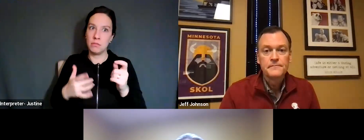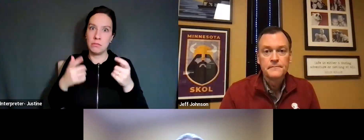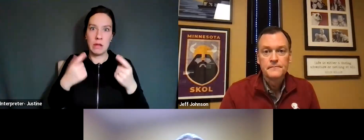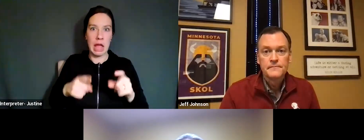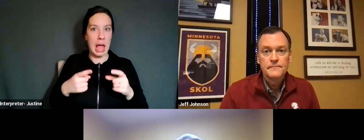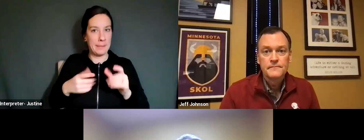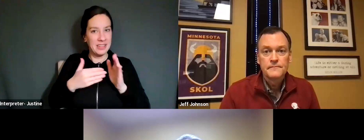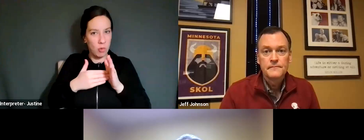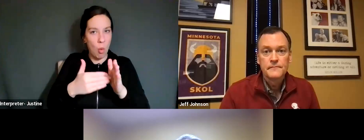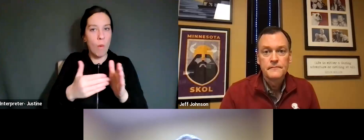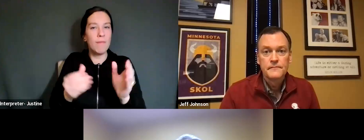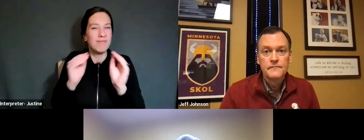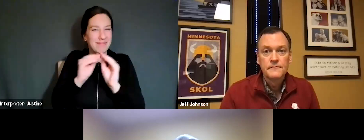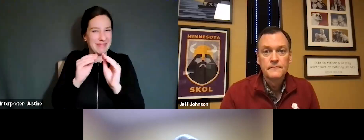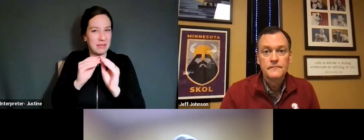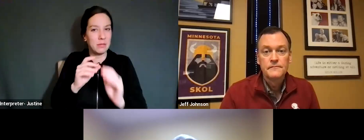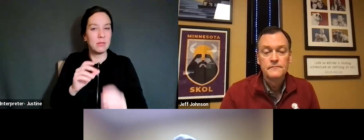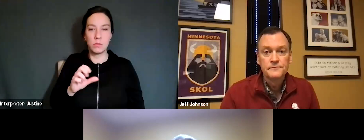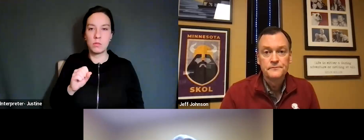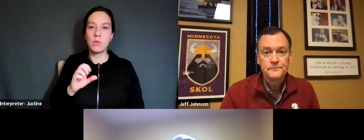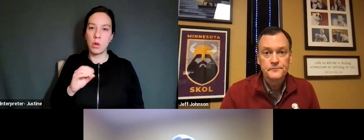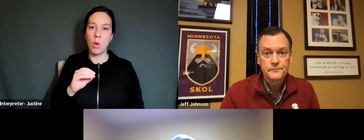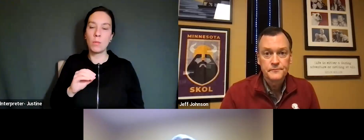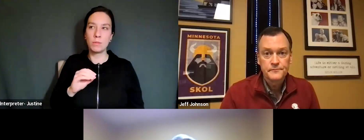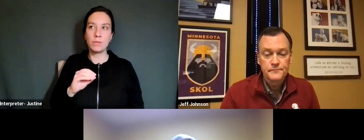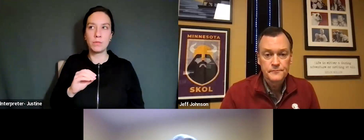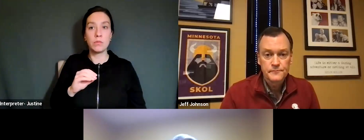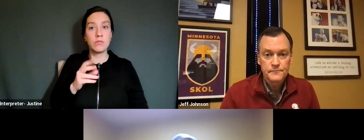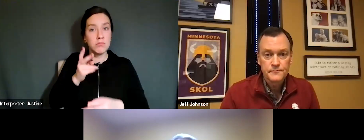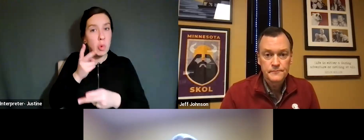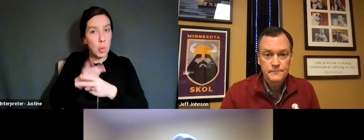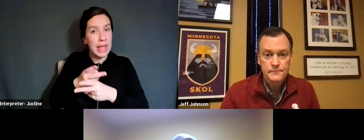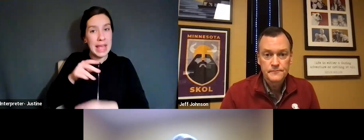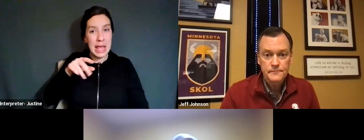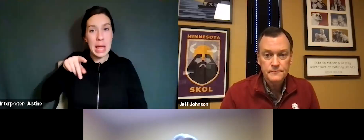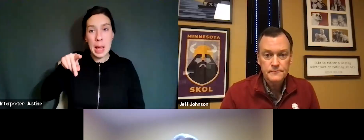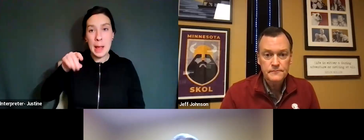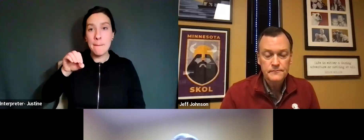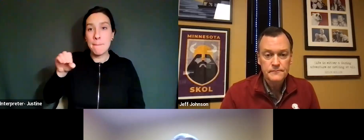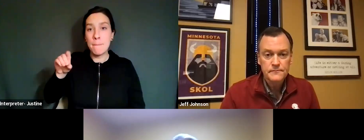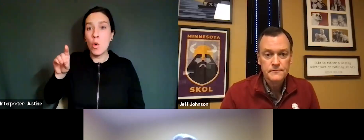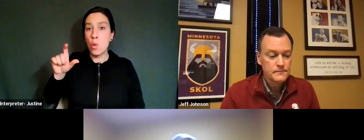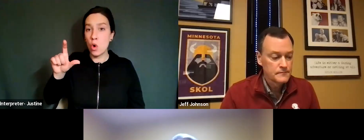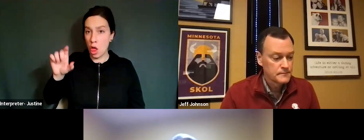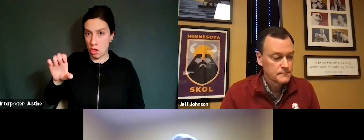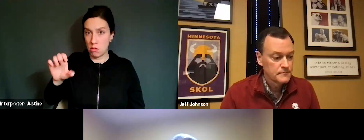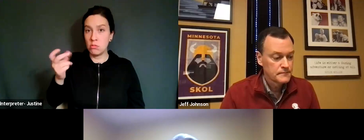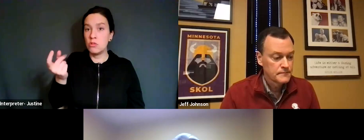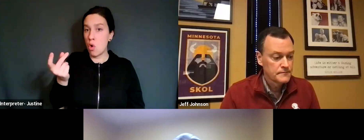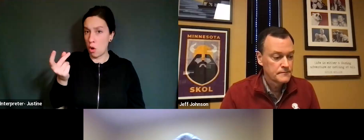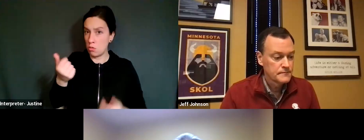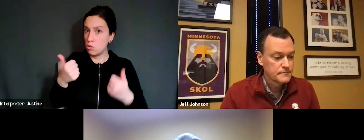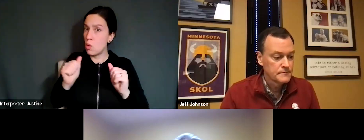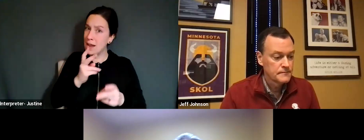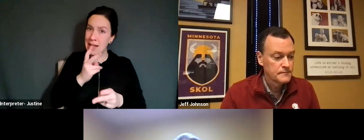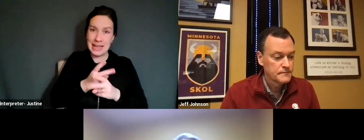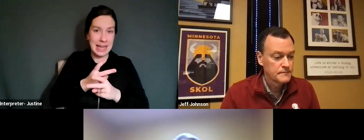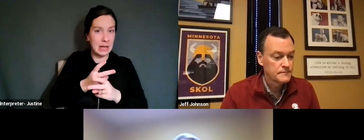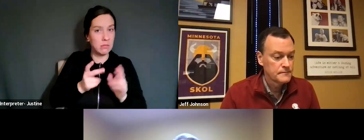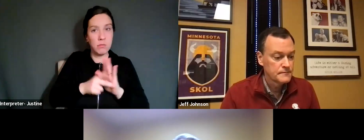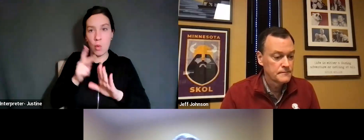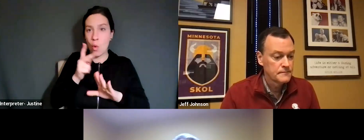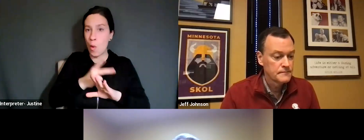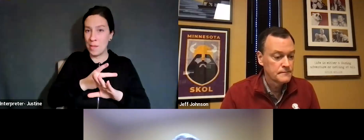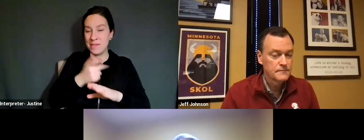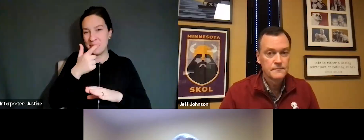home companion. But we do keep poodles in the program as much as possible to serve those clients with those kind of allergy